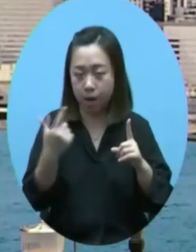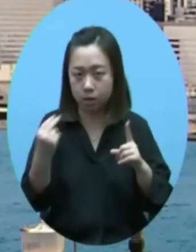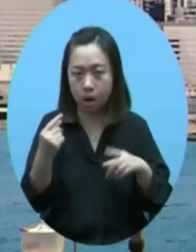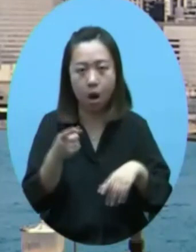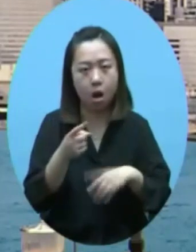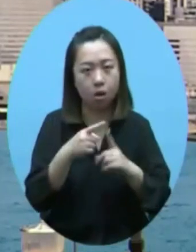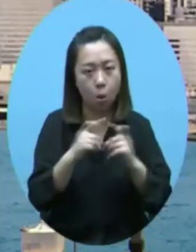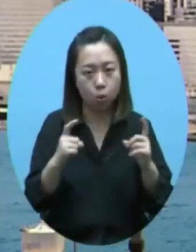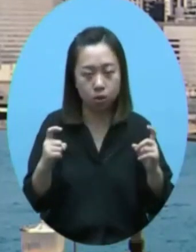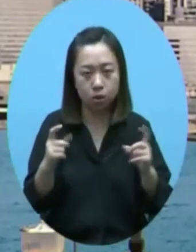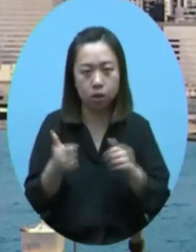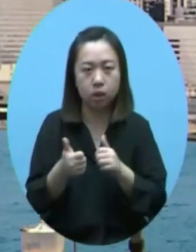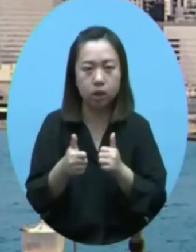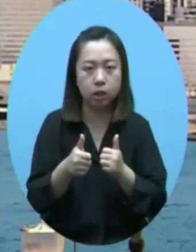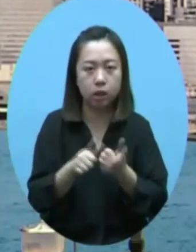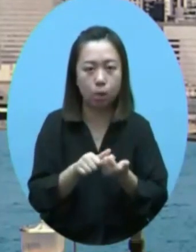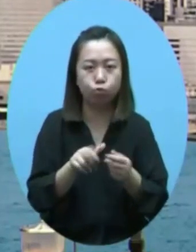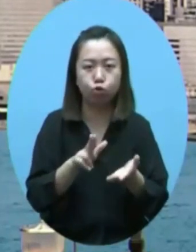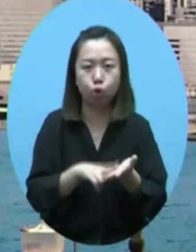One 1387.